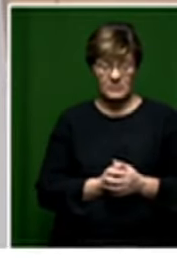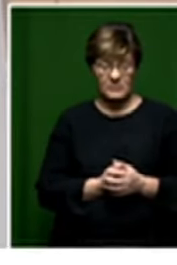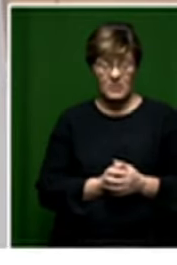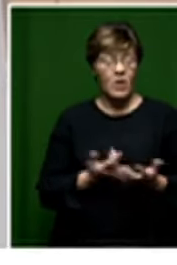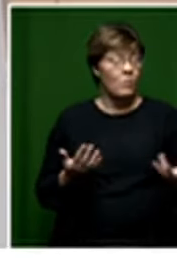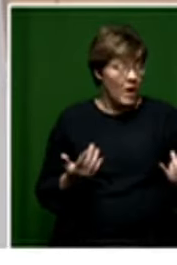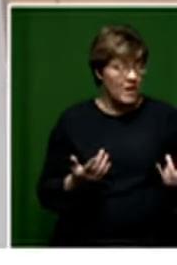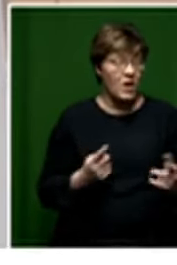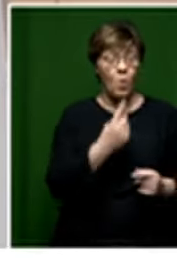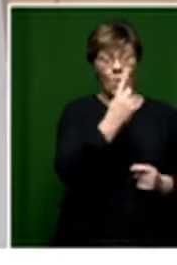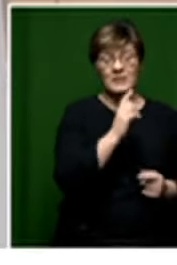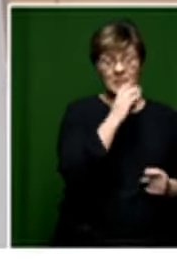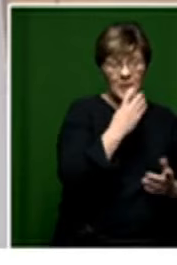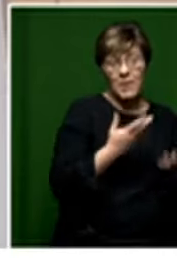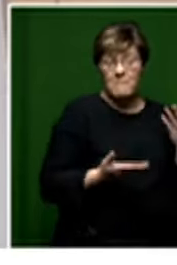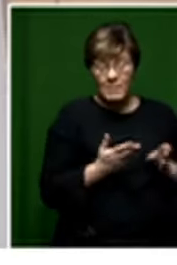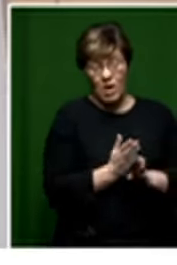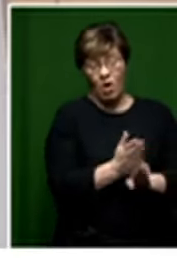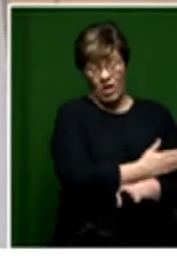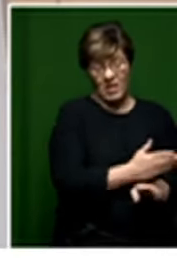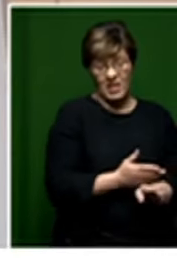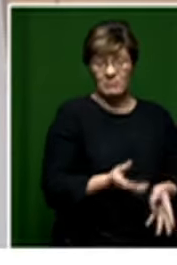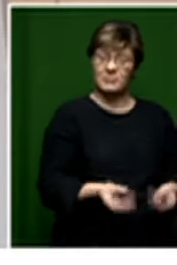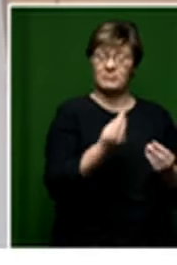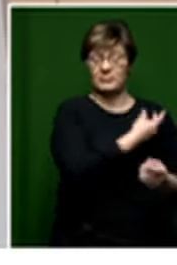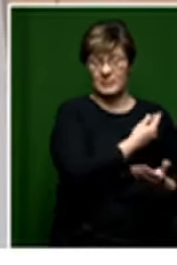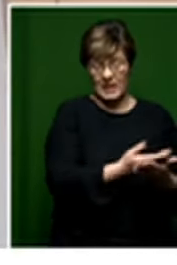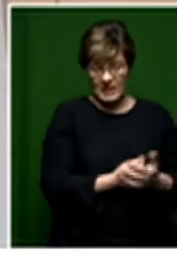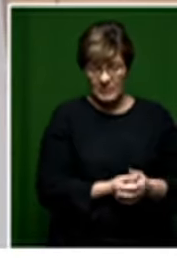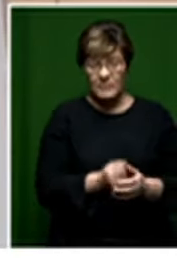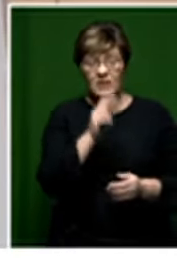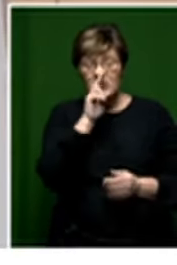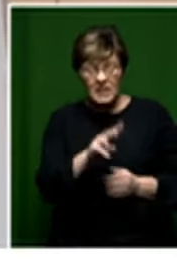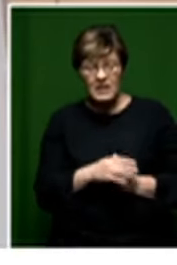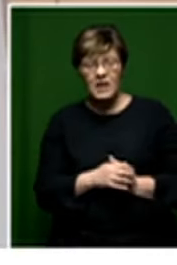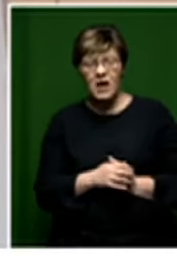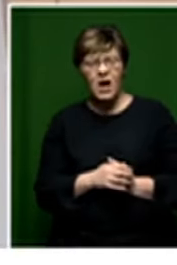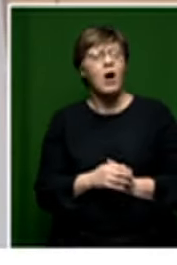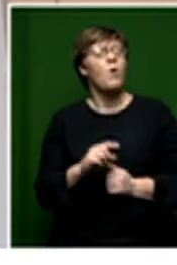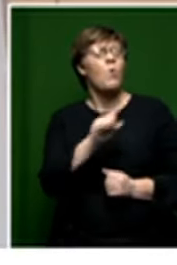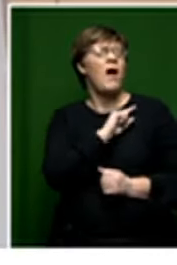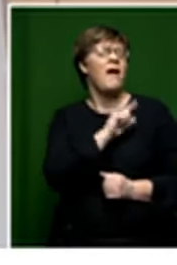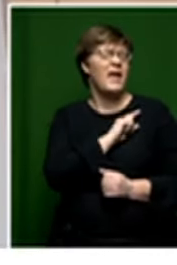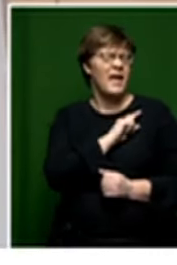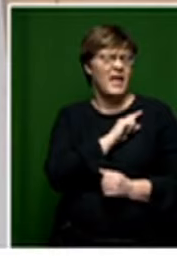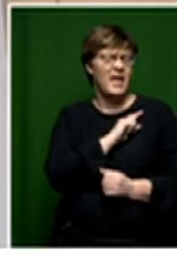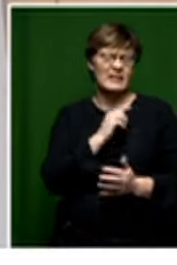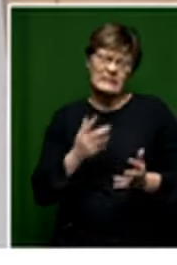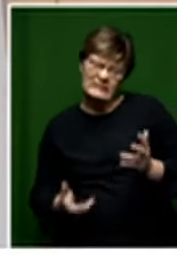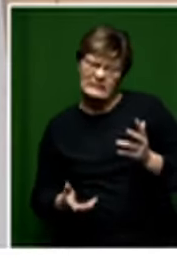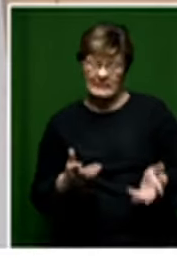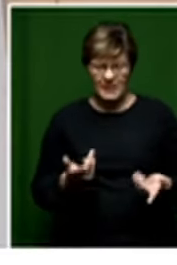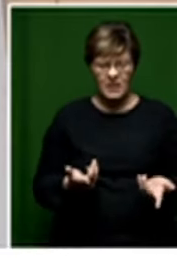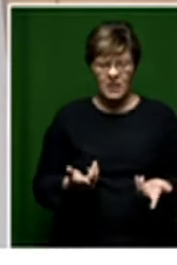1st of September or even earlier. And I think what we're seeing there is, if we look at the self-provided reasons for that